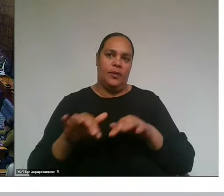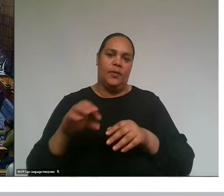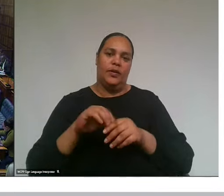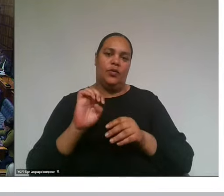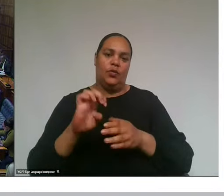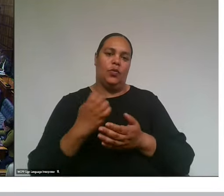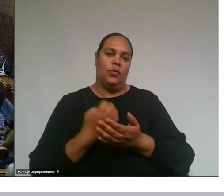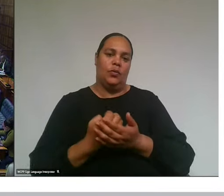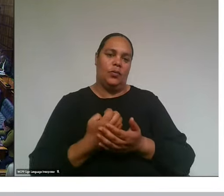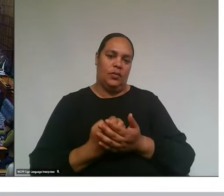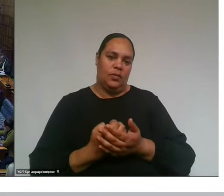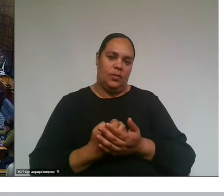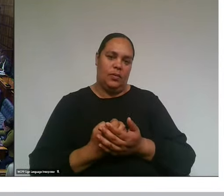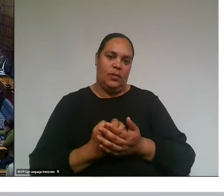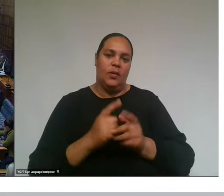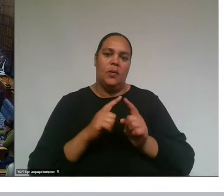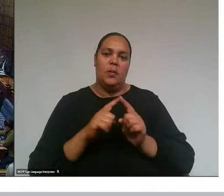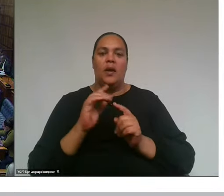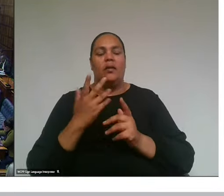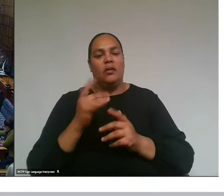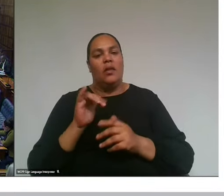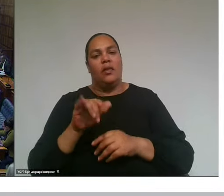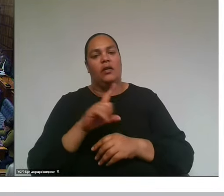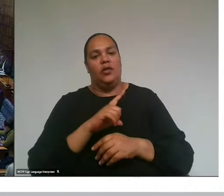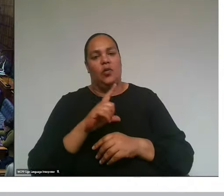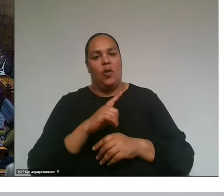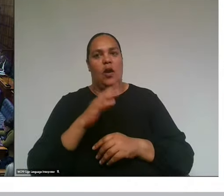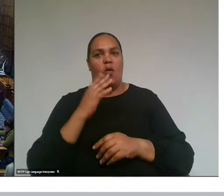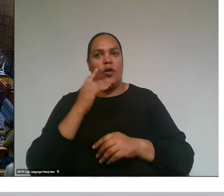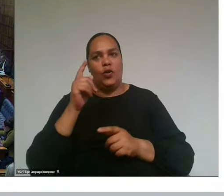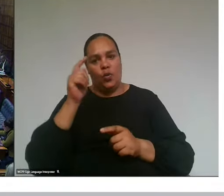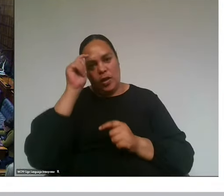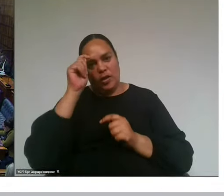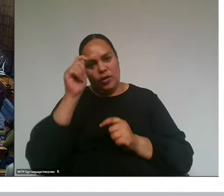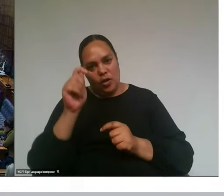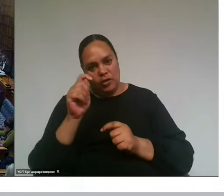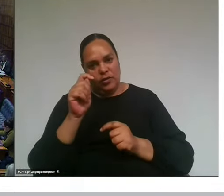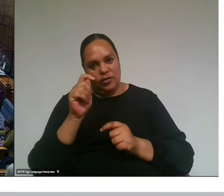the economy and therefore whilst acknowledging